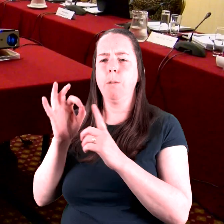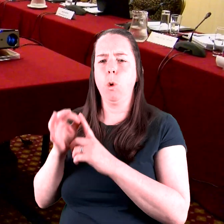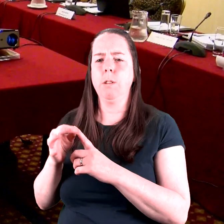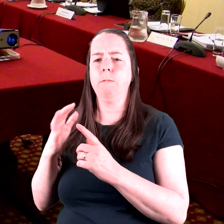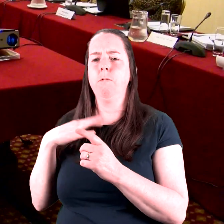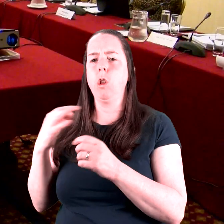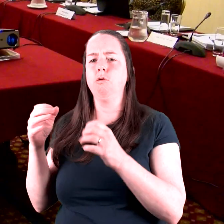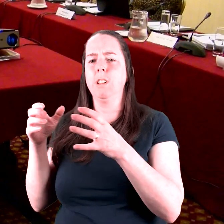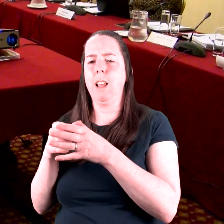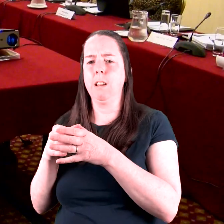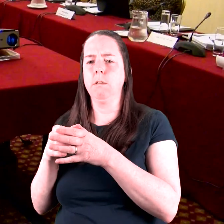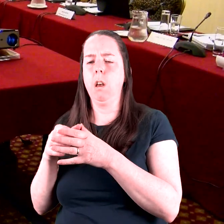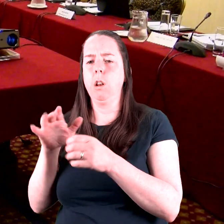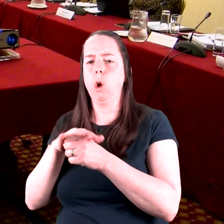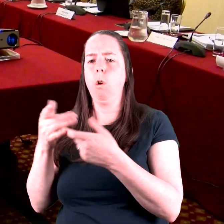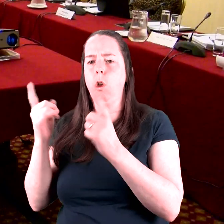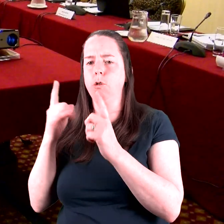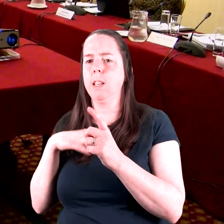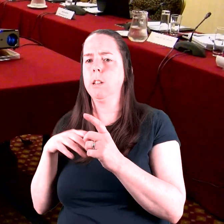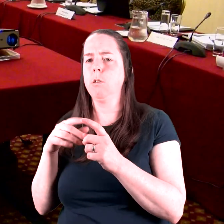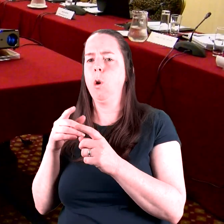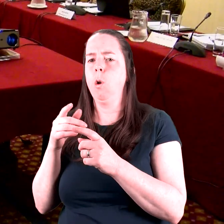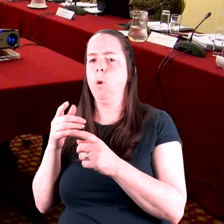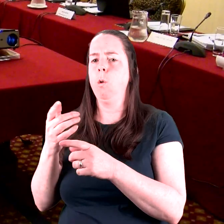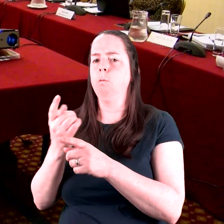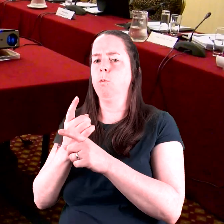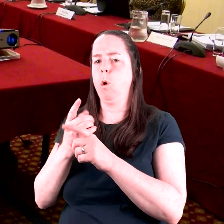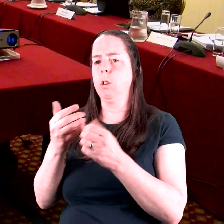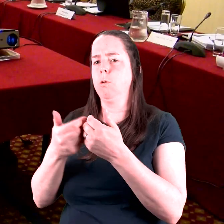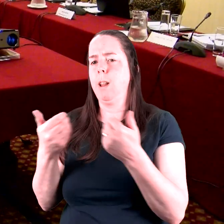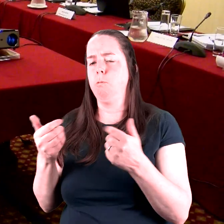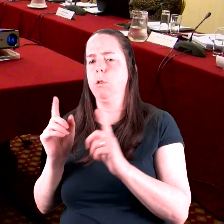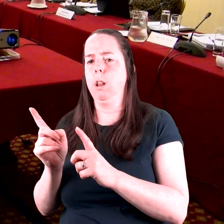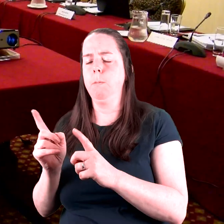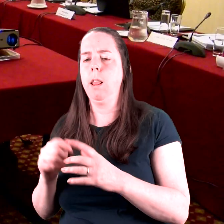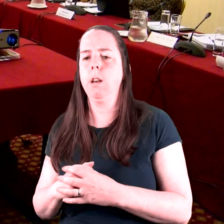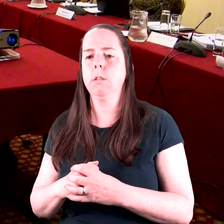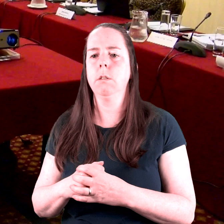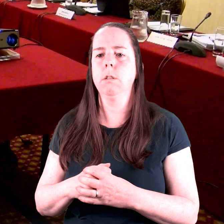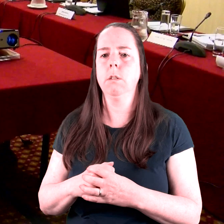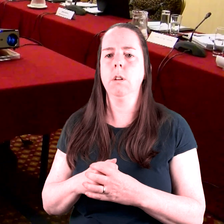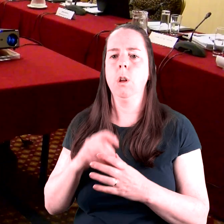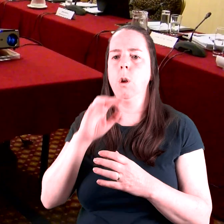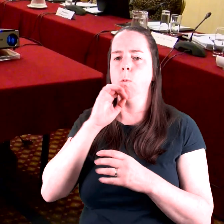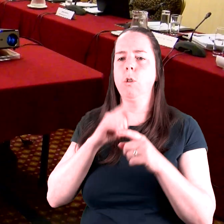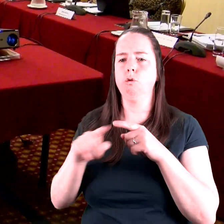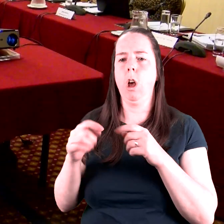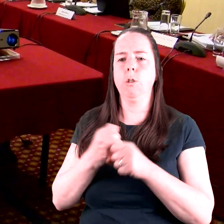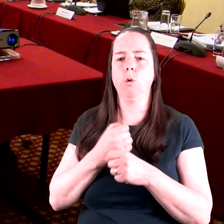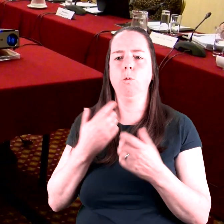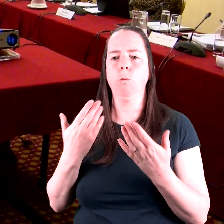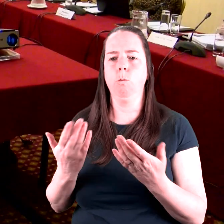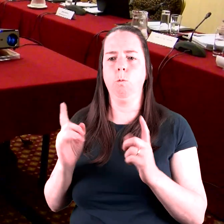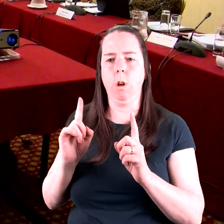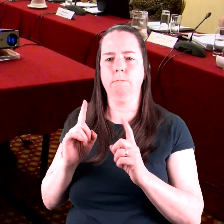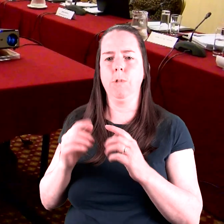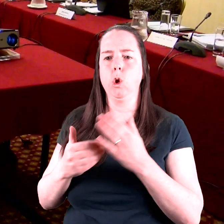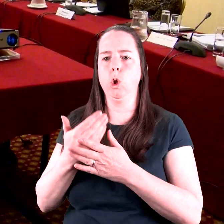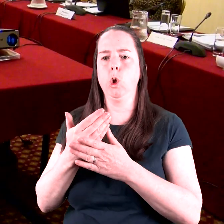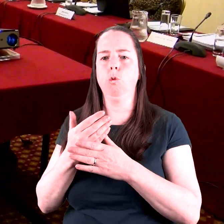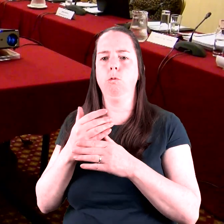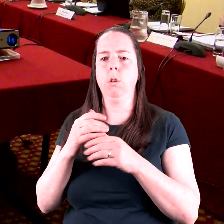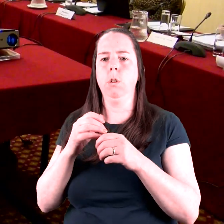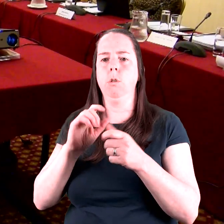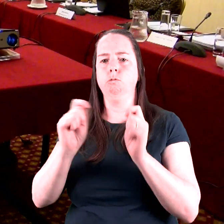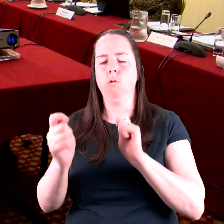point that the voluntary sector have made about local authorities, so I'll just talk to you separately about that. But what we will try and do in the new revised process is